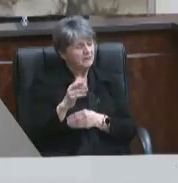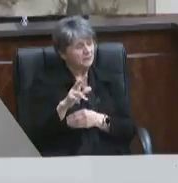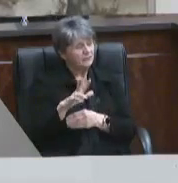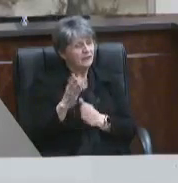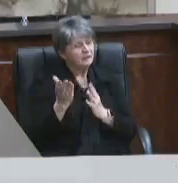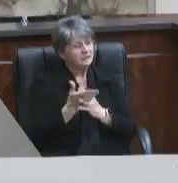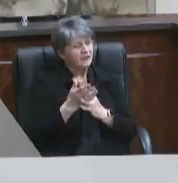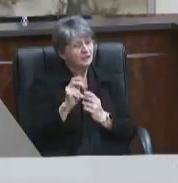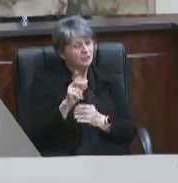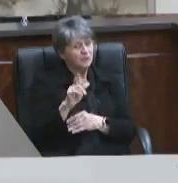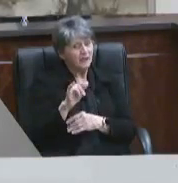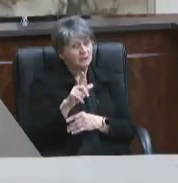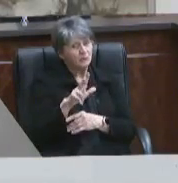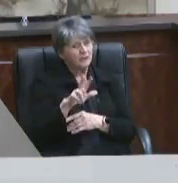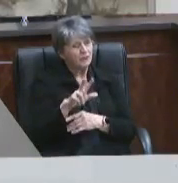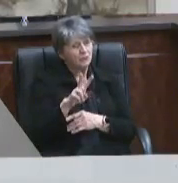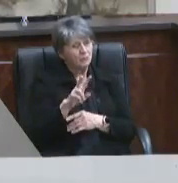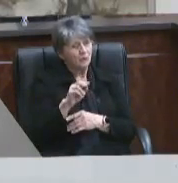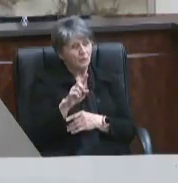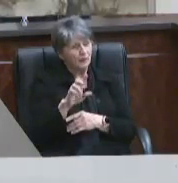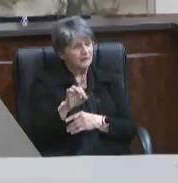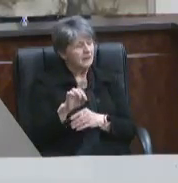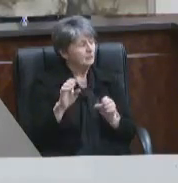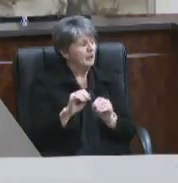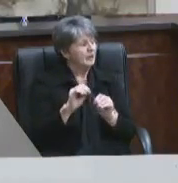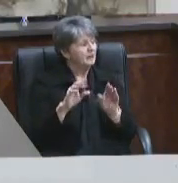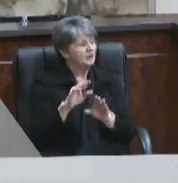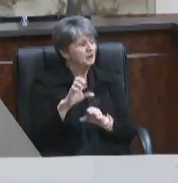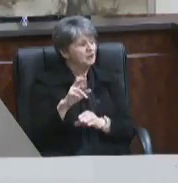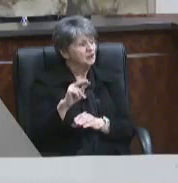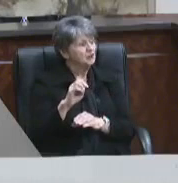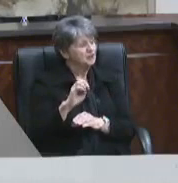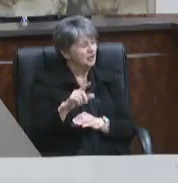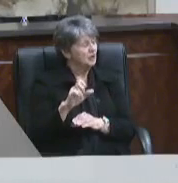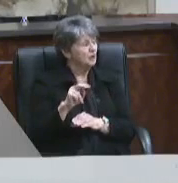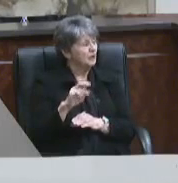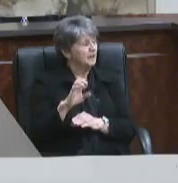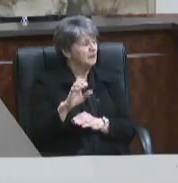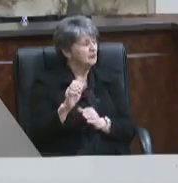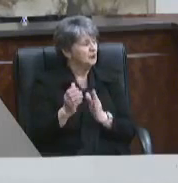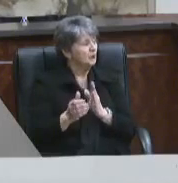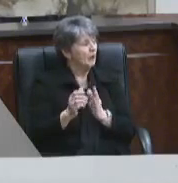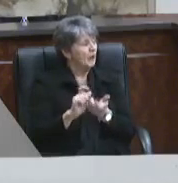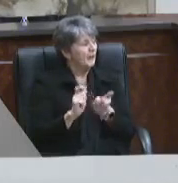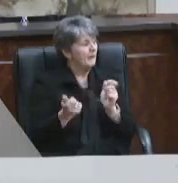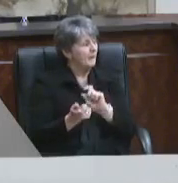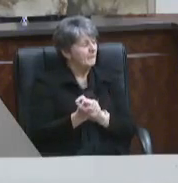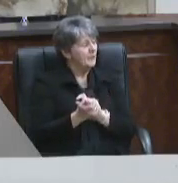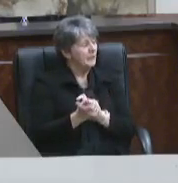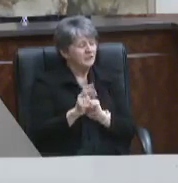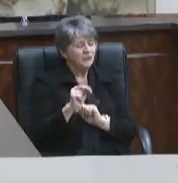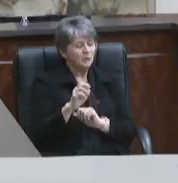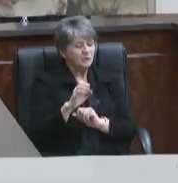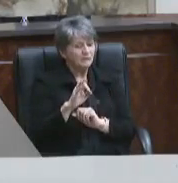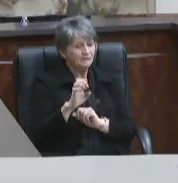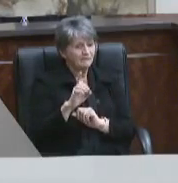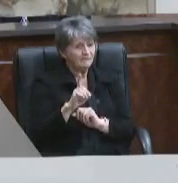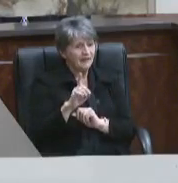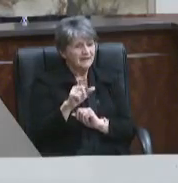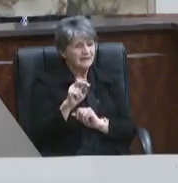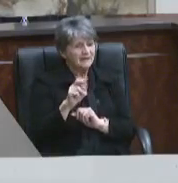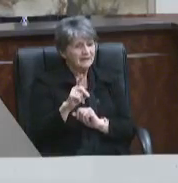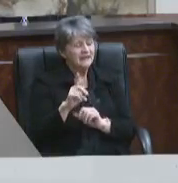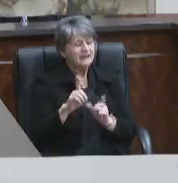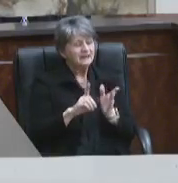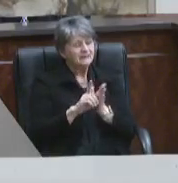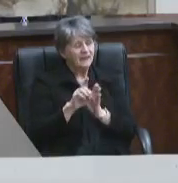July 23, 2018 by Clear Channel Outdoor, Inc. to amend the City of Laurel's Unified Land Development Code, Chapter 20,